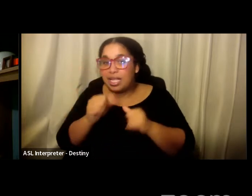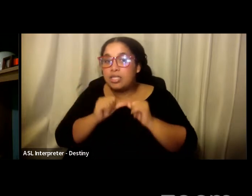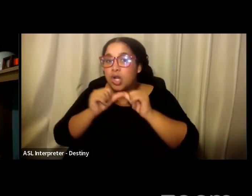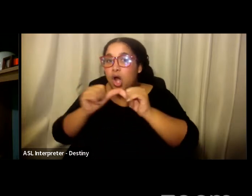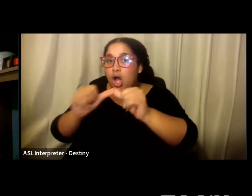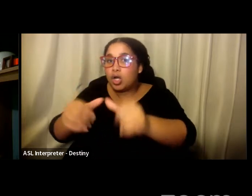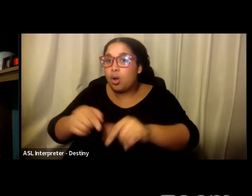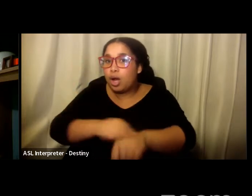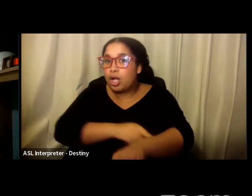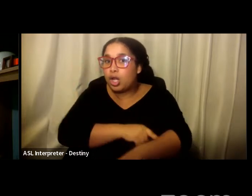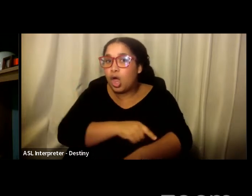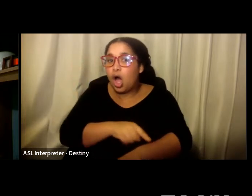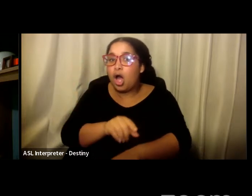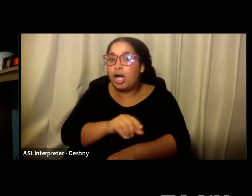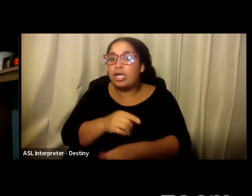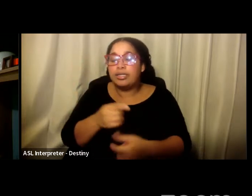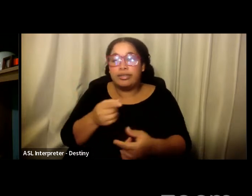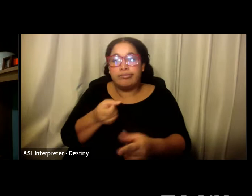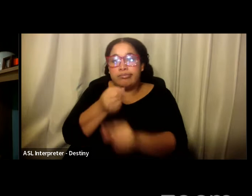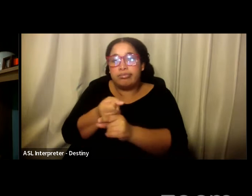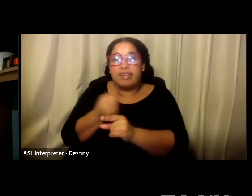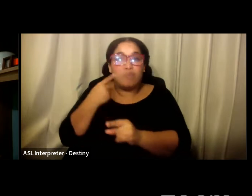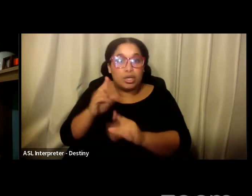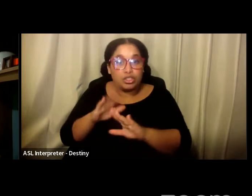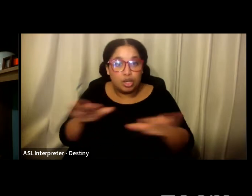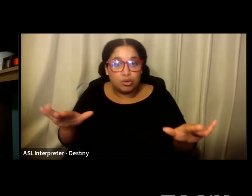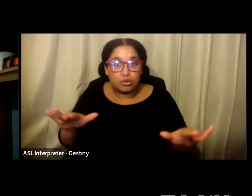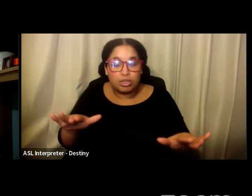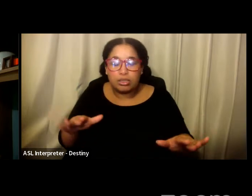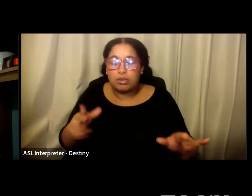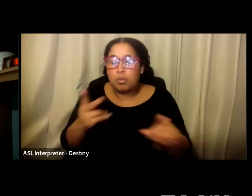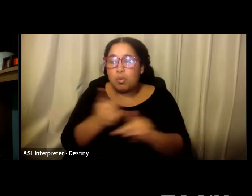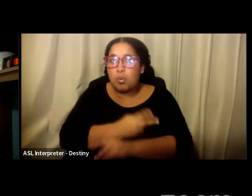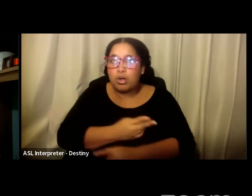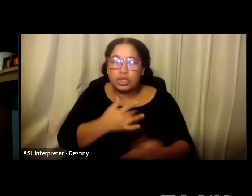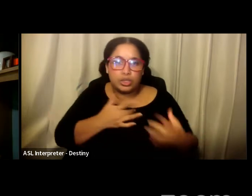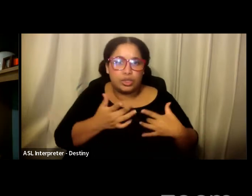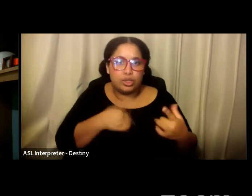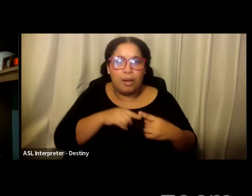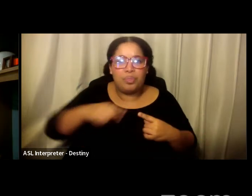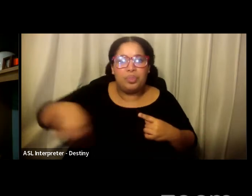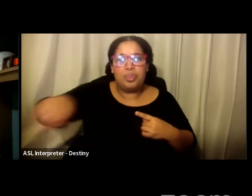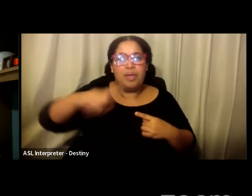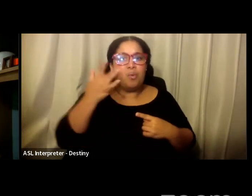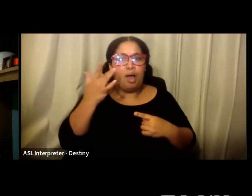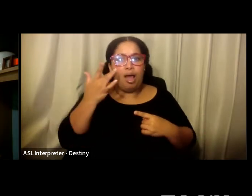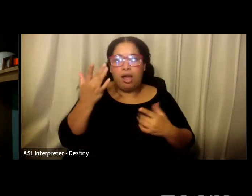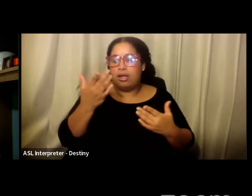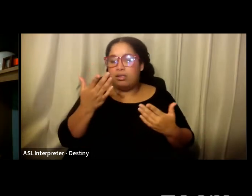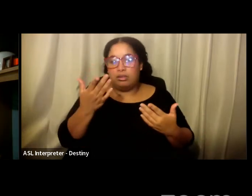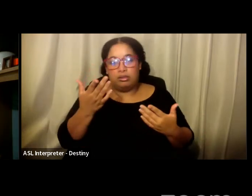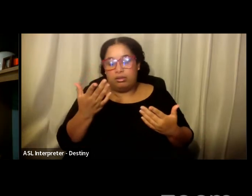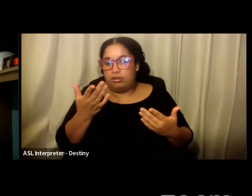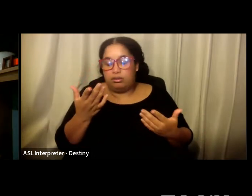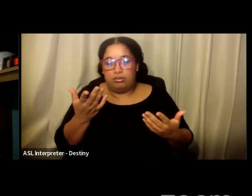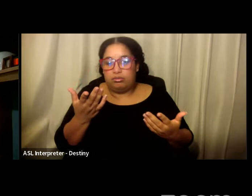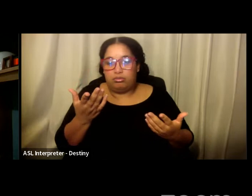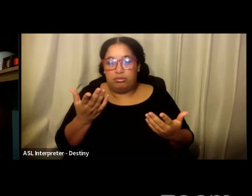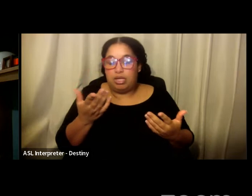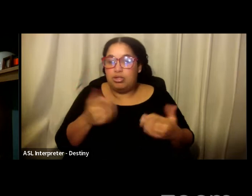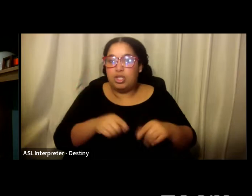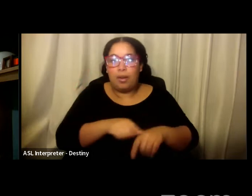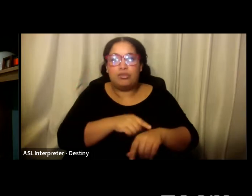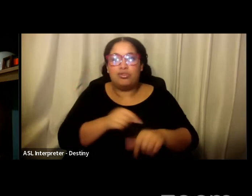long-term consequence. And for the kids, I'm really concerned because they've got a long way to go. And, you